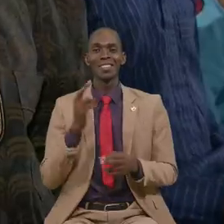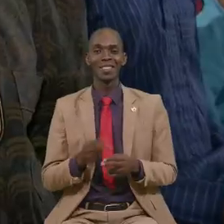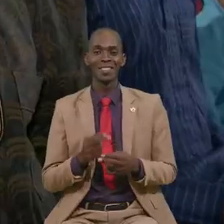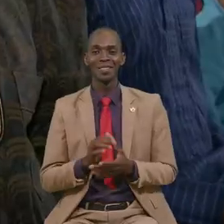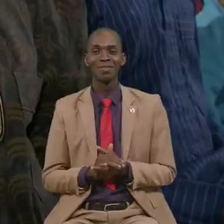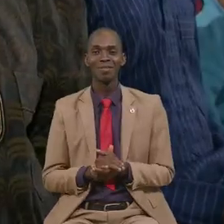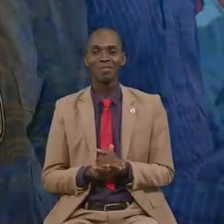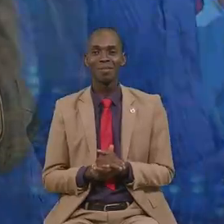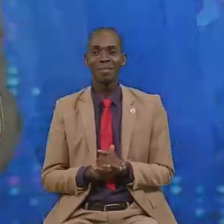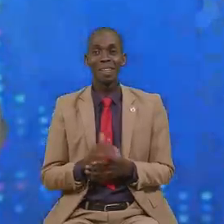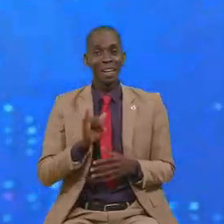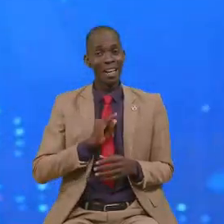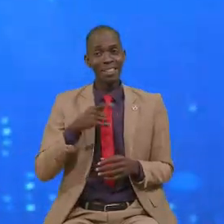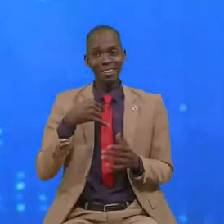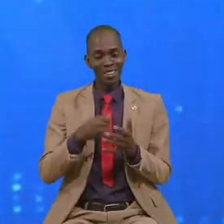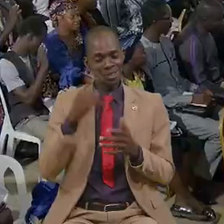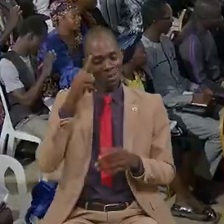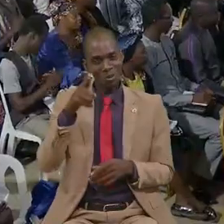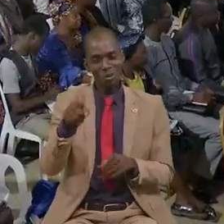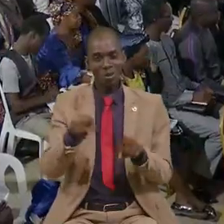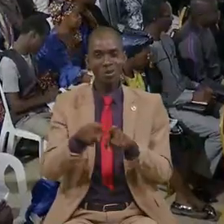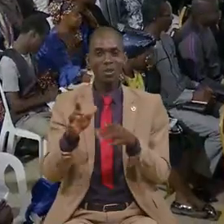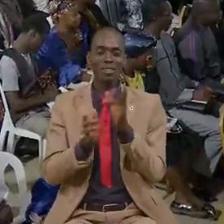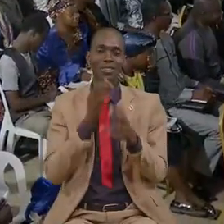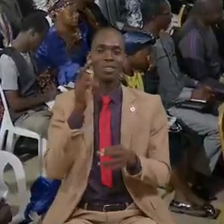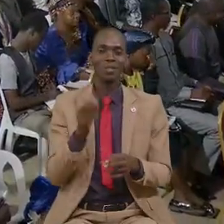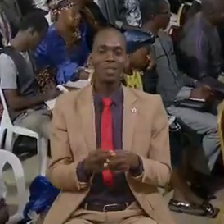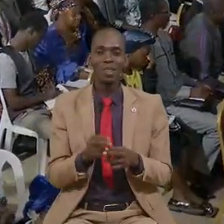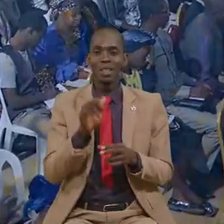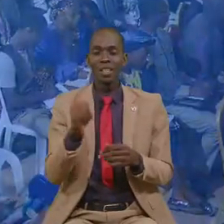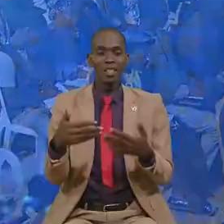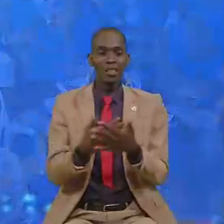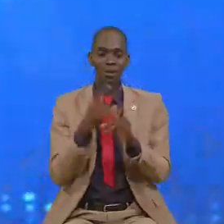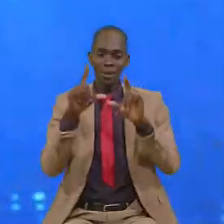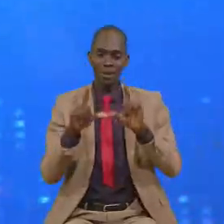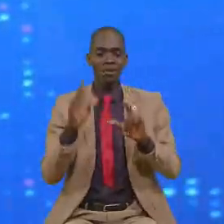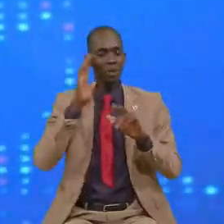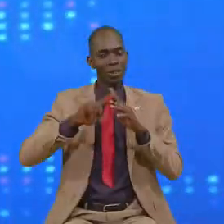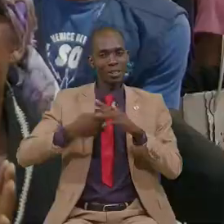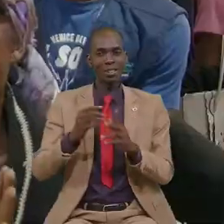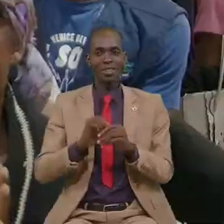I say that for you. A new level will start in your life.